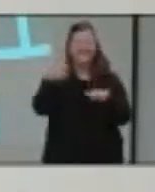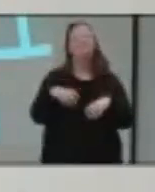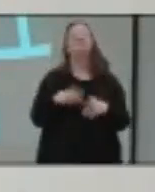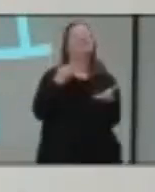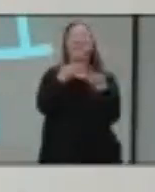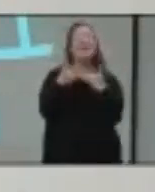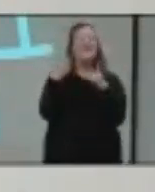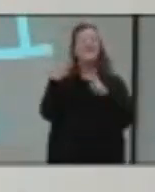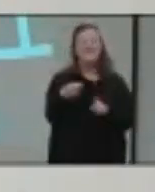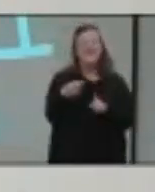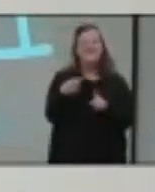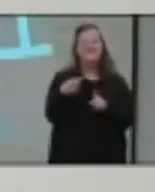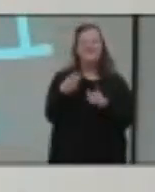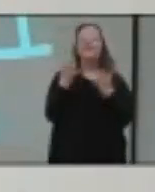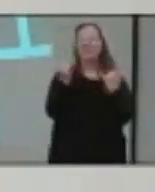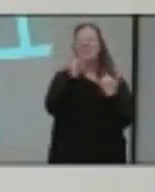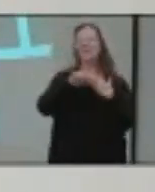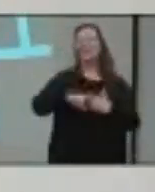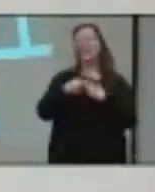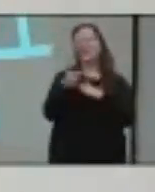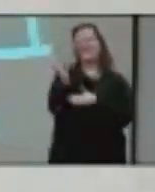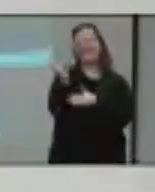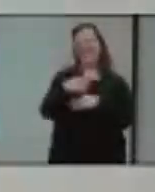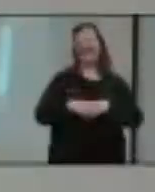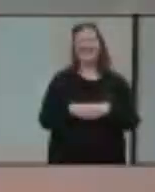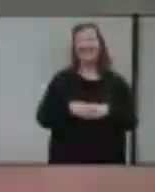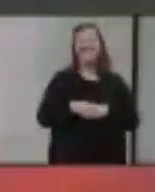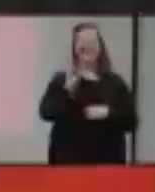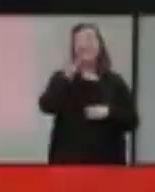Anyway, let's get into our presentation.